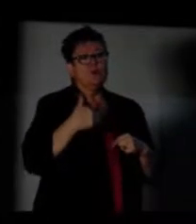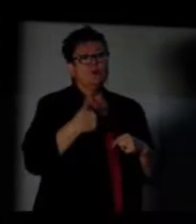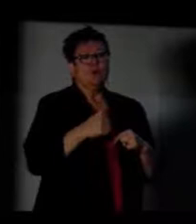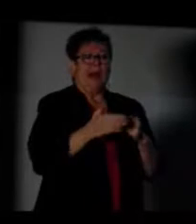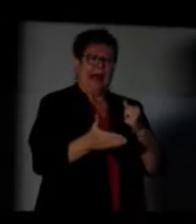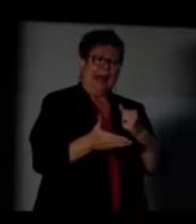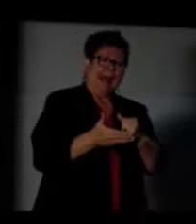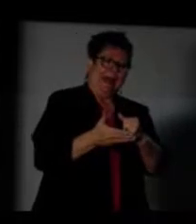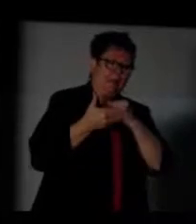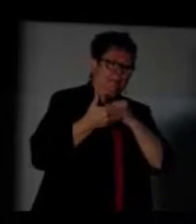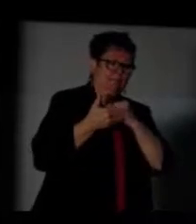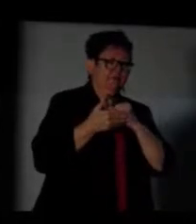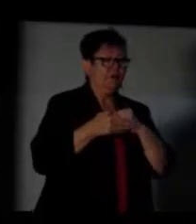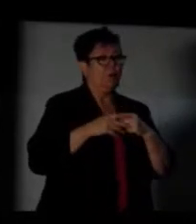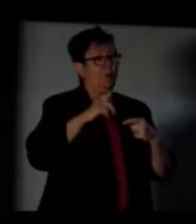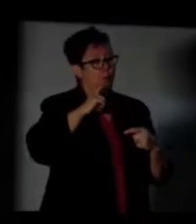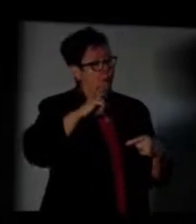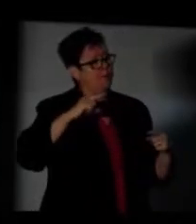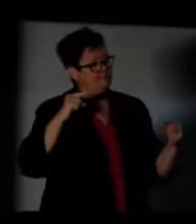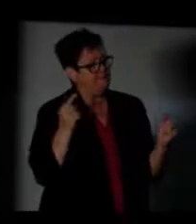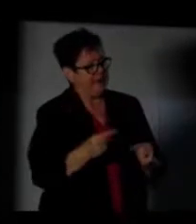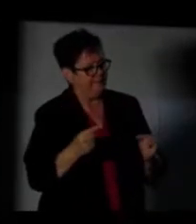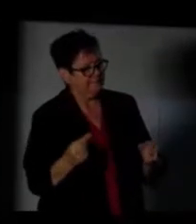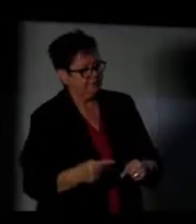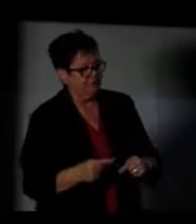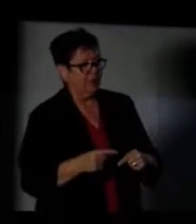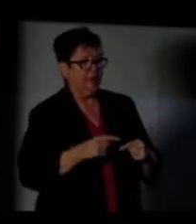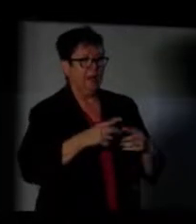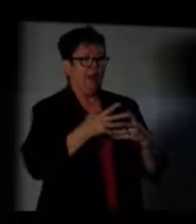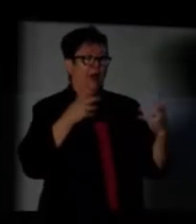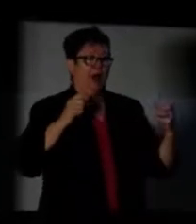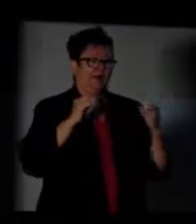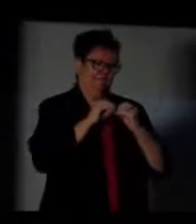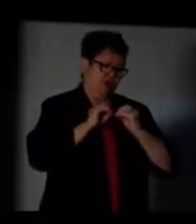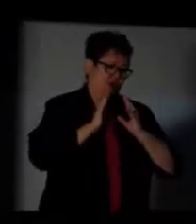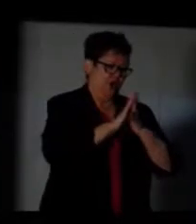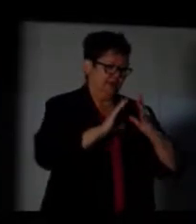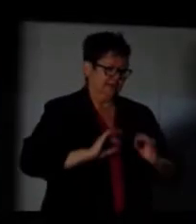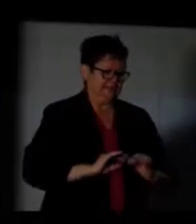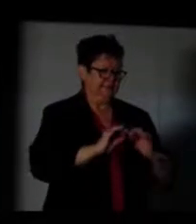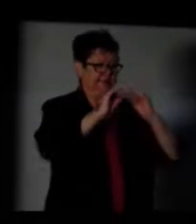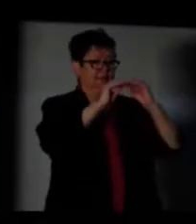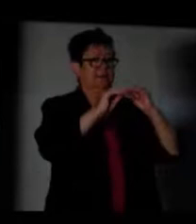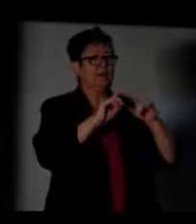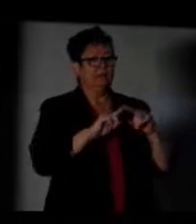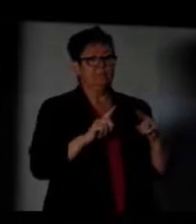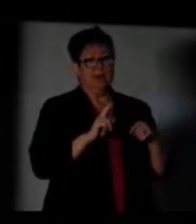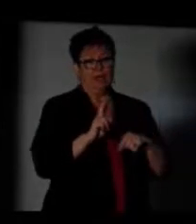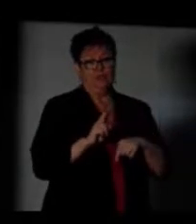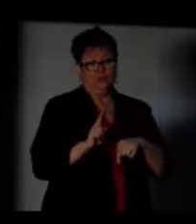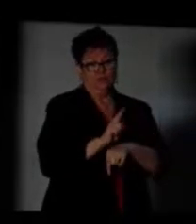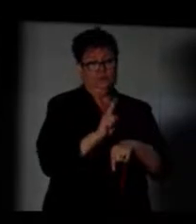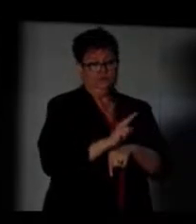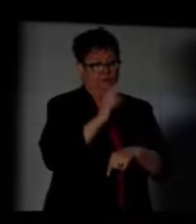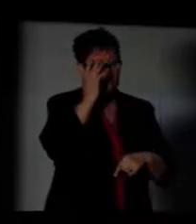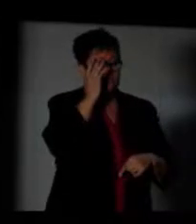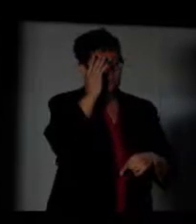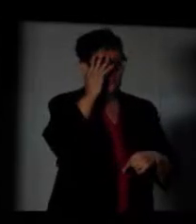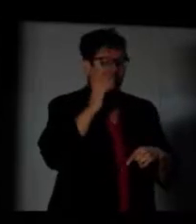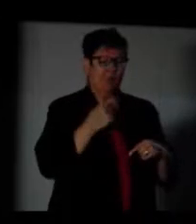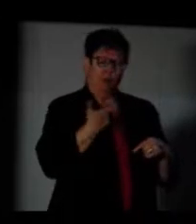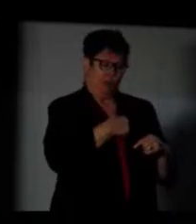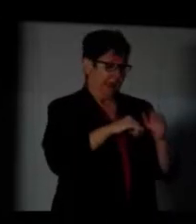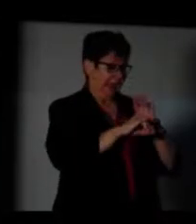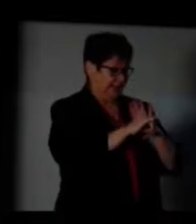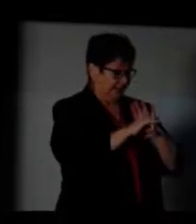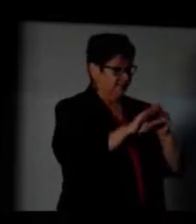painful, argumentative, but useful. Because what it allowed us to do was to identify those different business areas and set ourselves